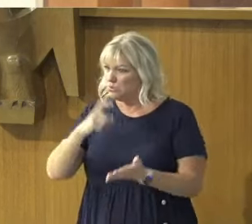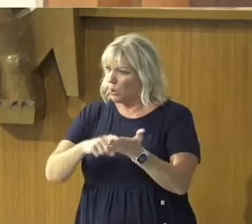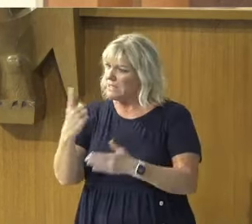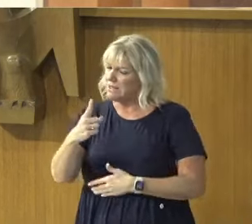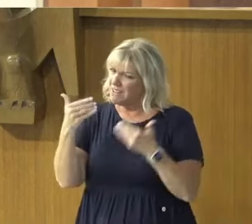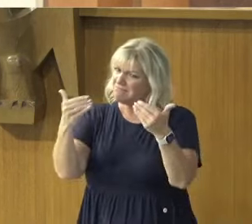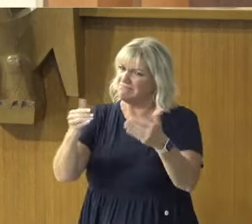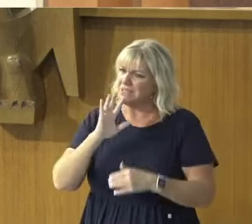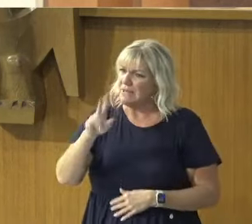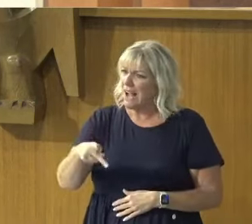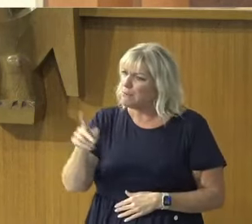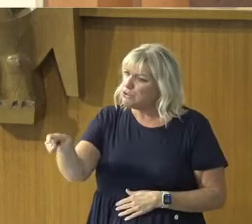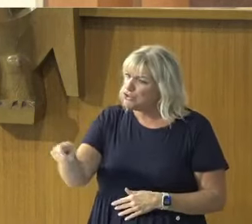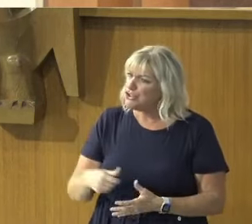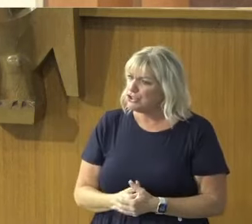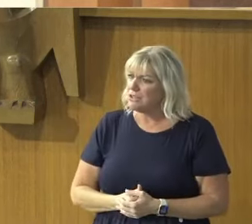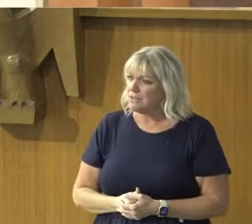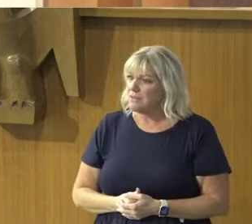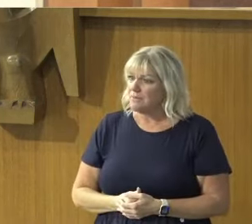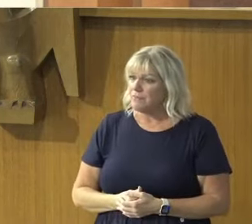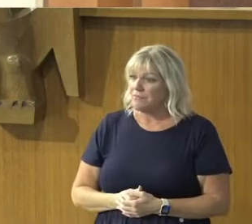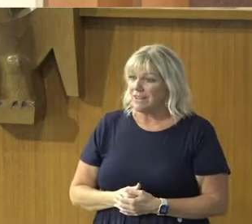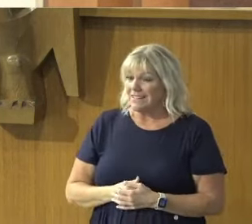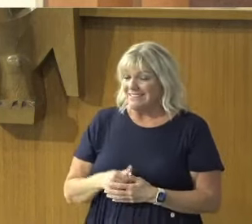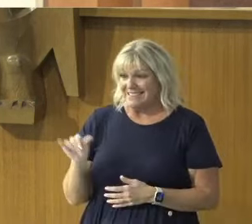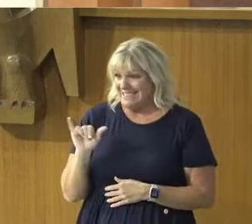And Moses responded to that calling by saying,